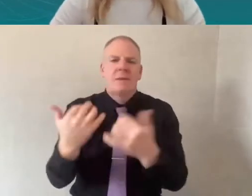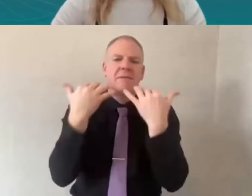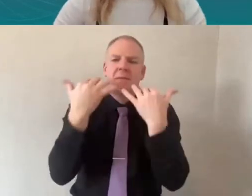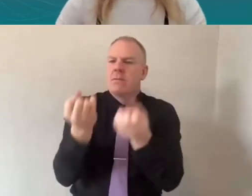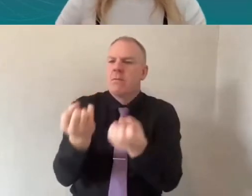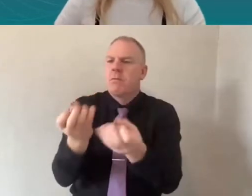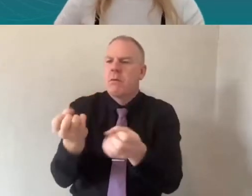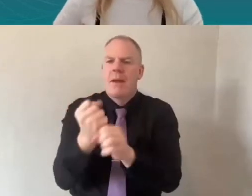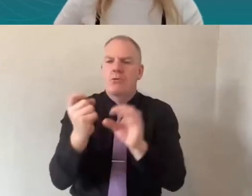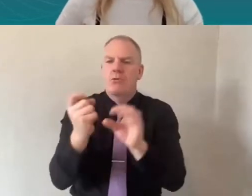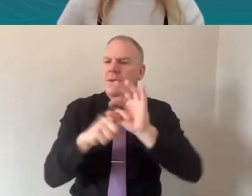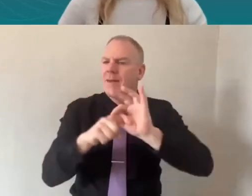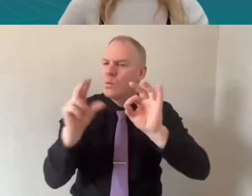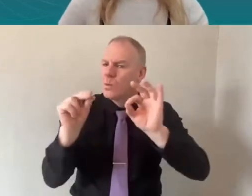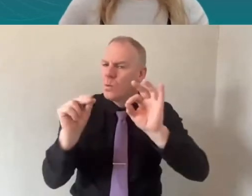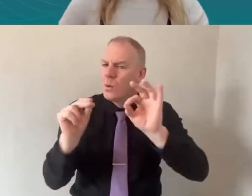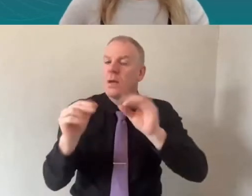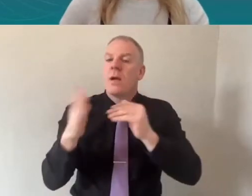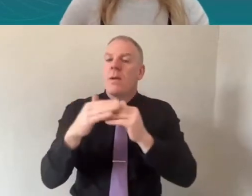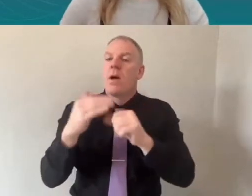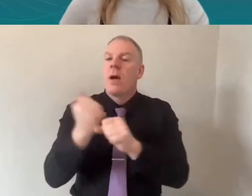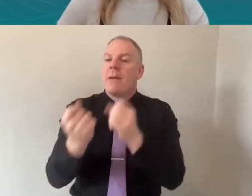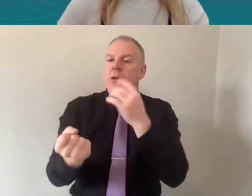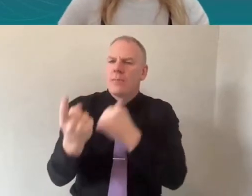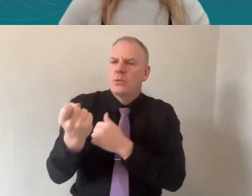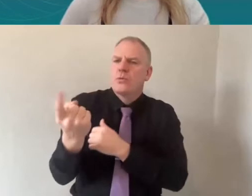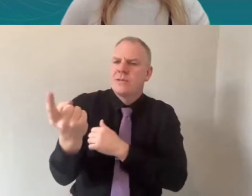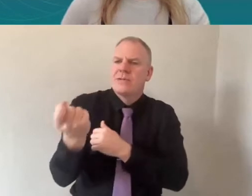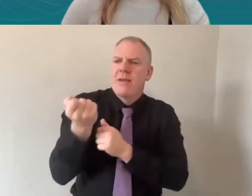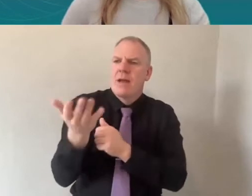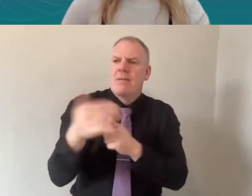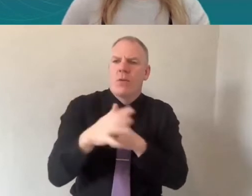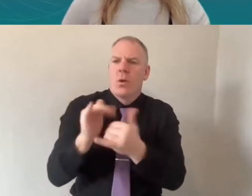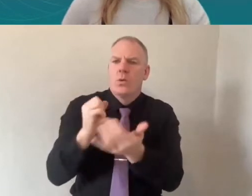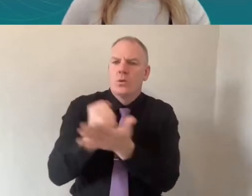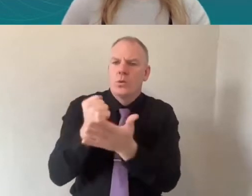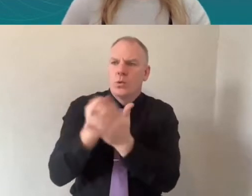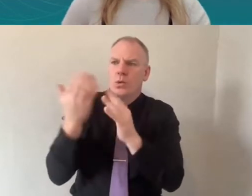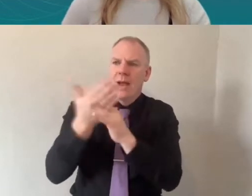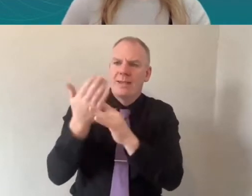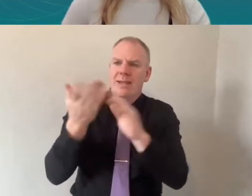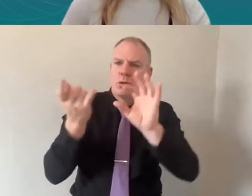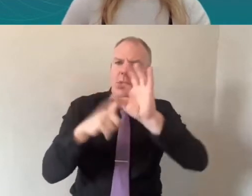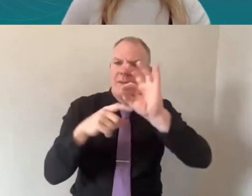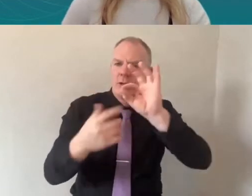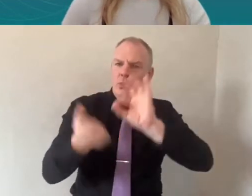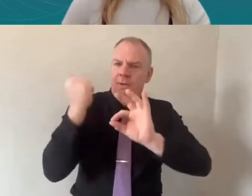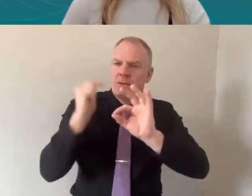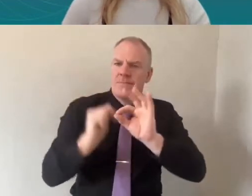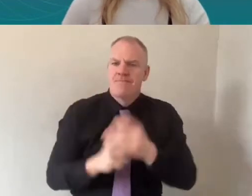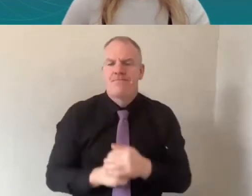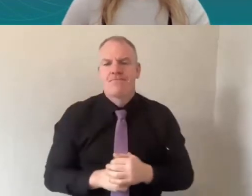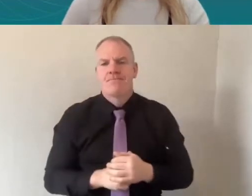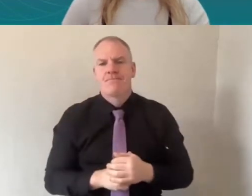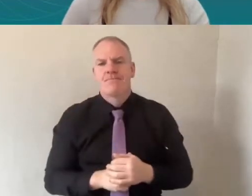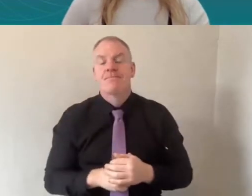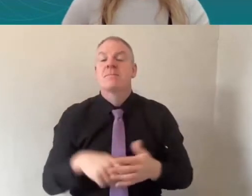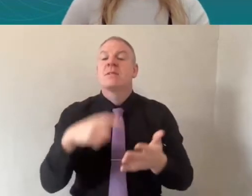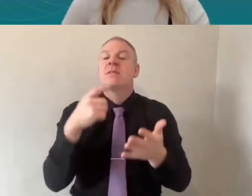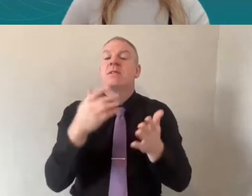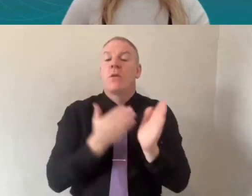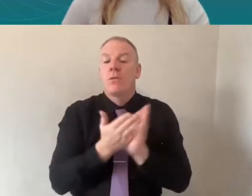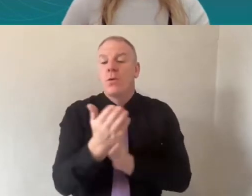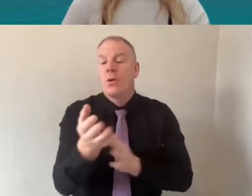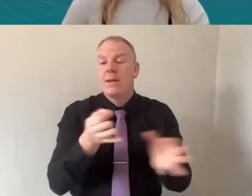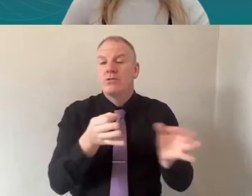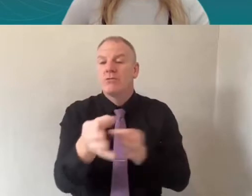about qualifications, but about the opportunities for learners to access those qualifications. The period of the strategy